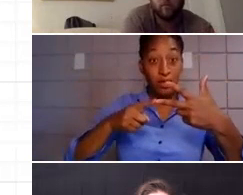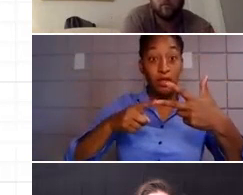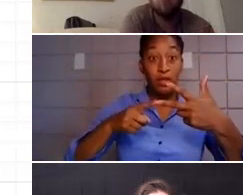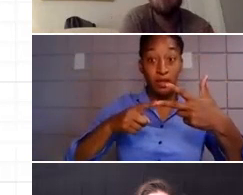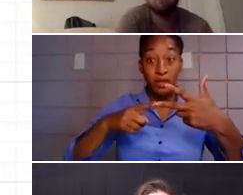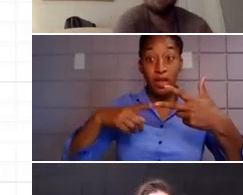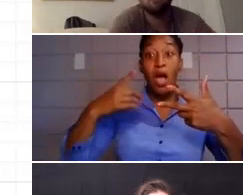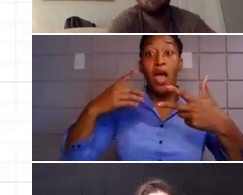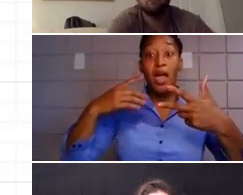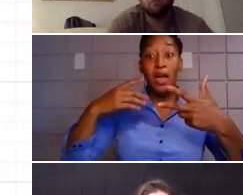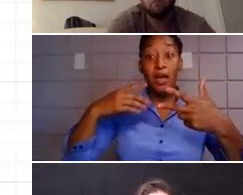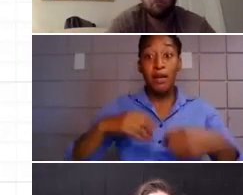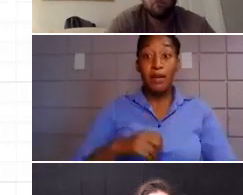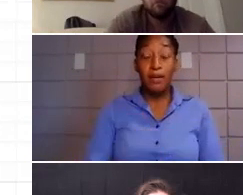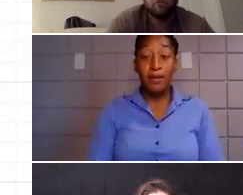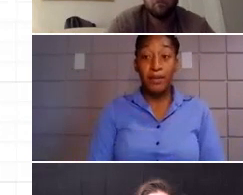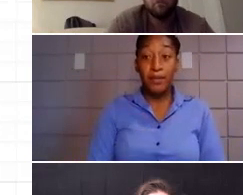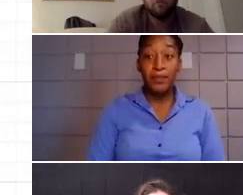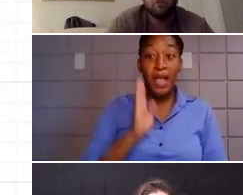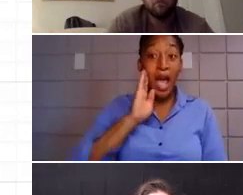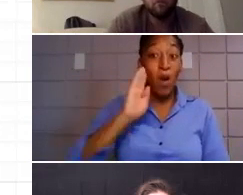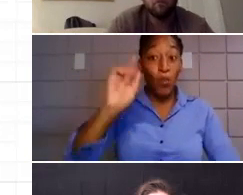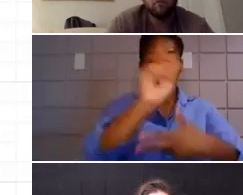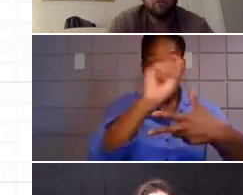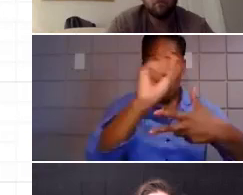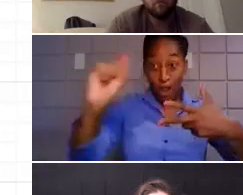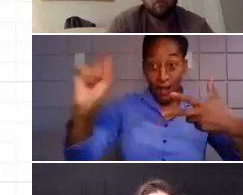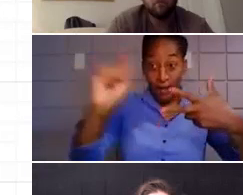Okay. And so I'm going to write them out for you.